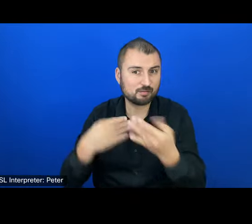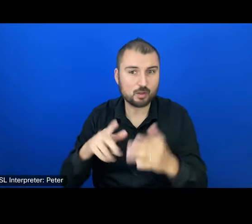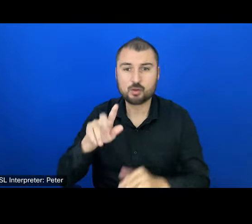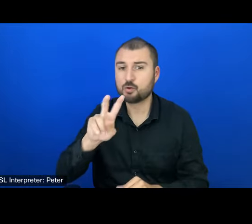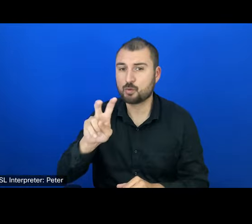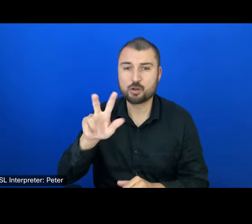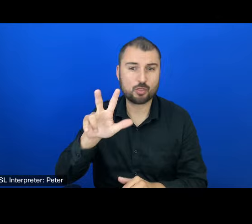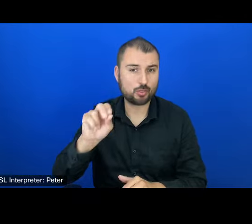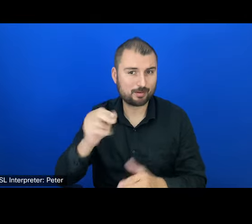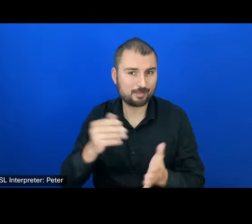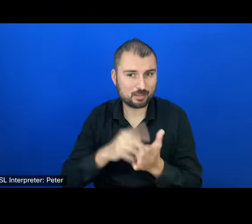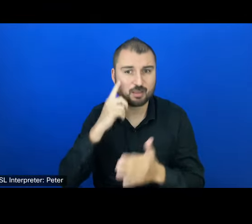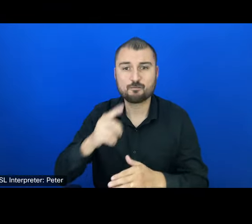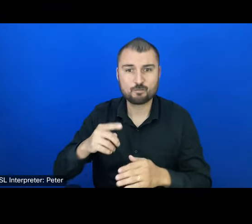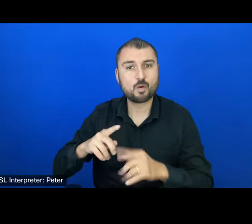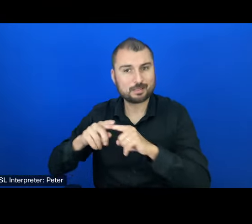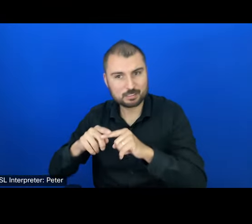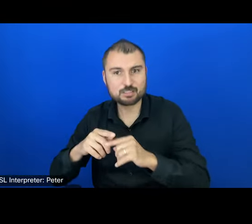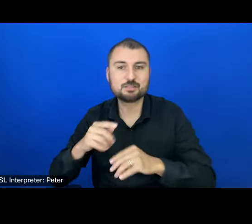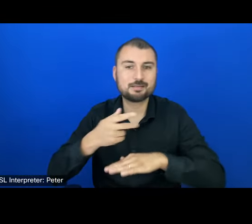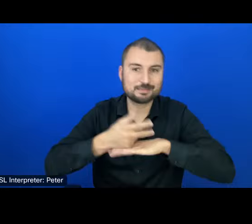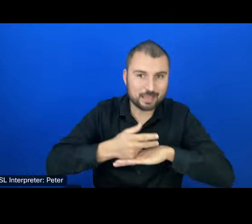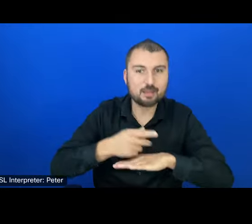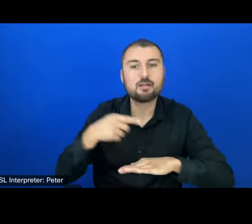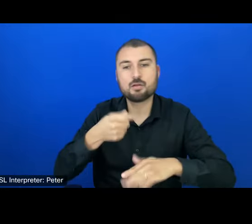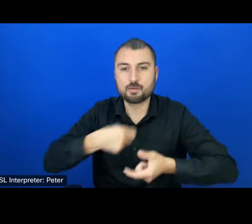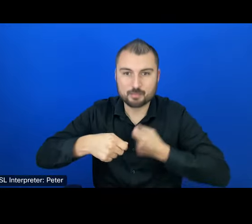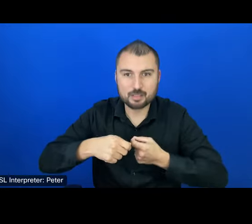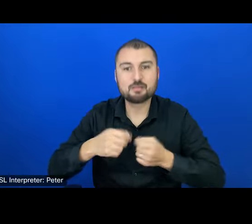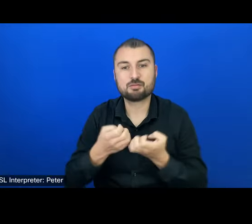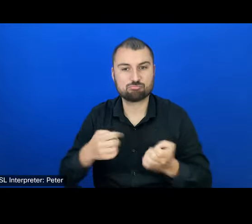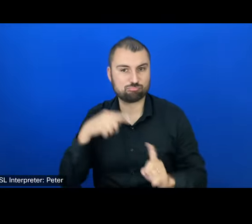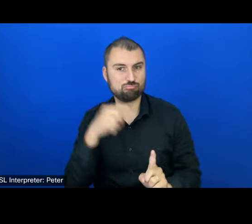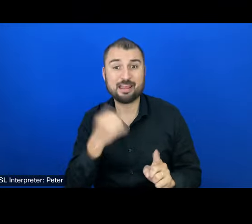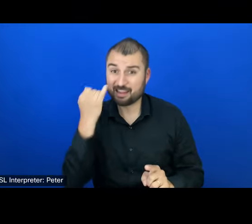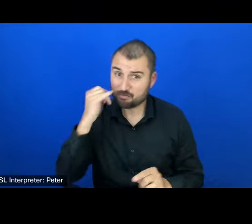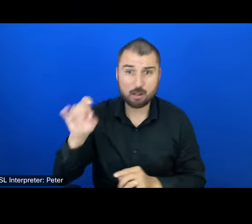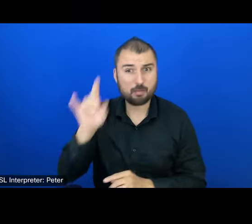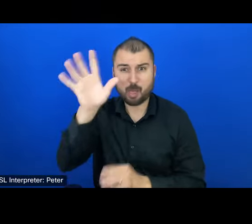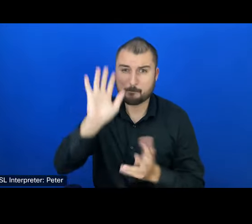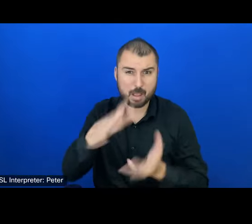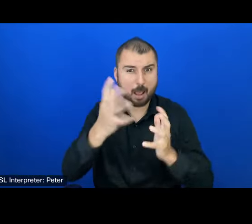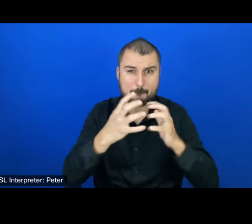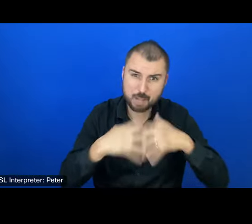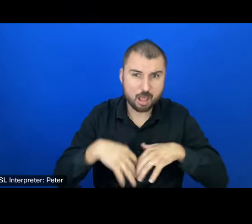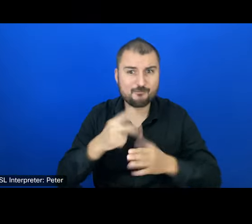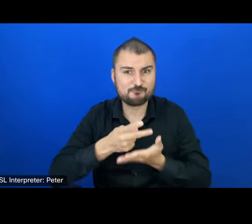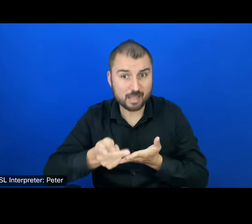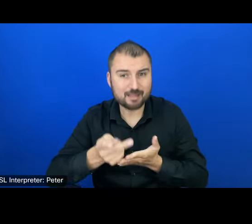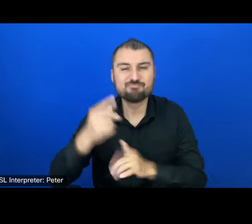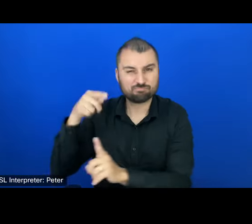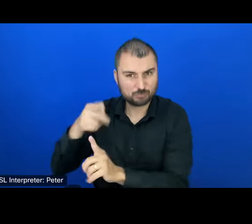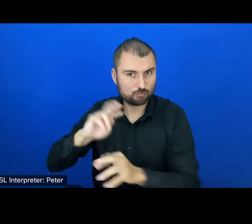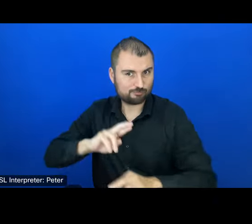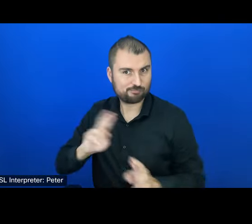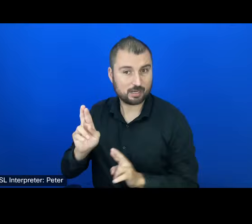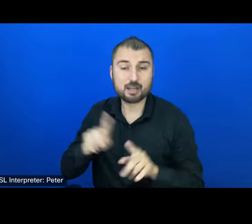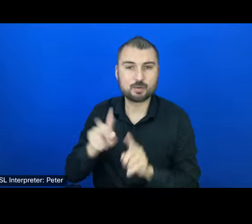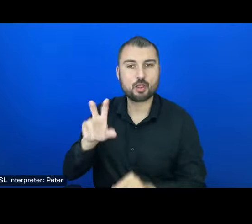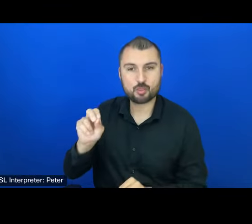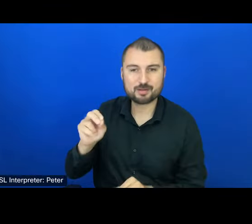$230,000 for contingency scale equipment replacement in the event of a catastrophic failure and $36,000 for routine